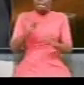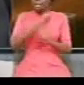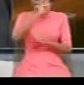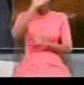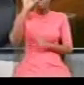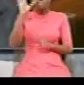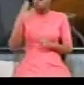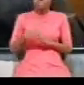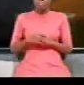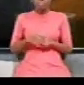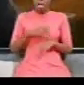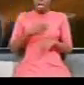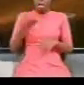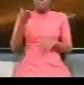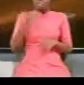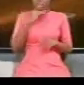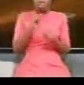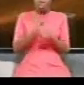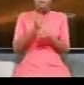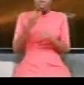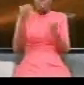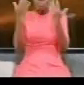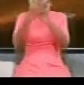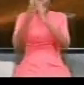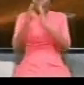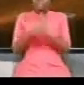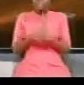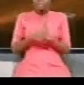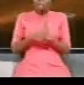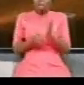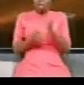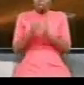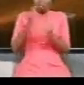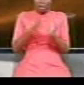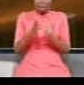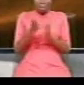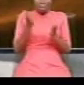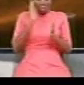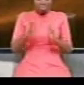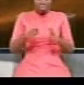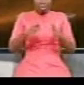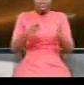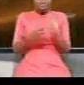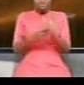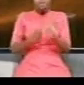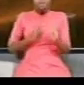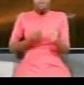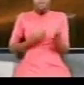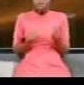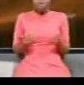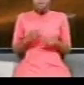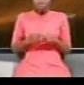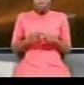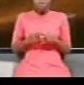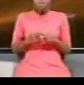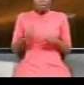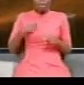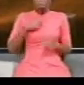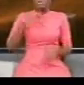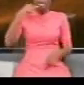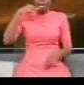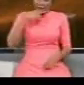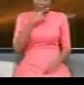light, and there is work of darkness, which the Bible will reveal to us shortly, he said we